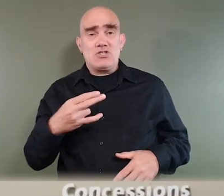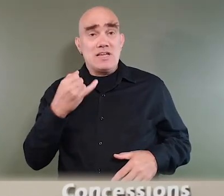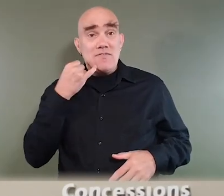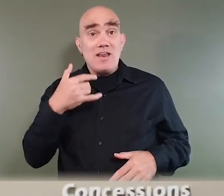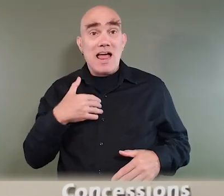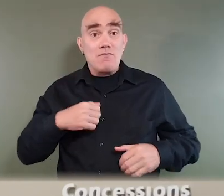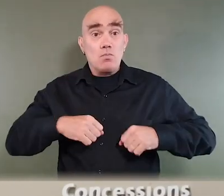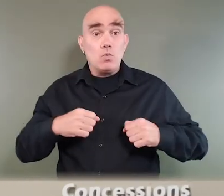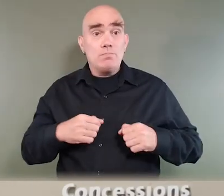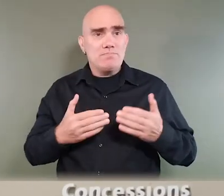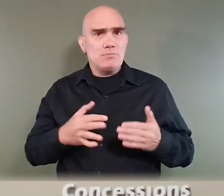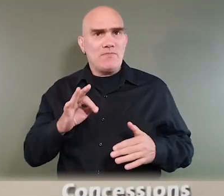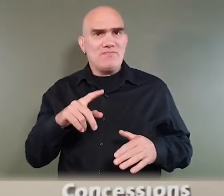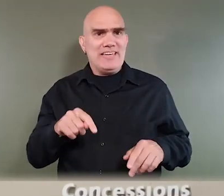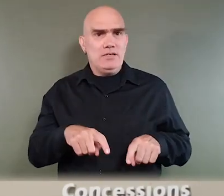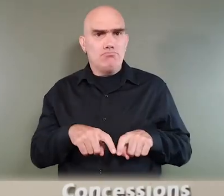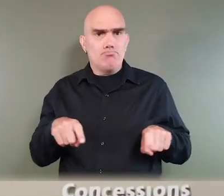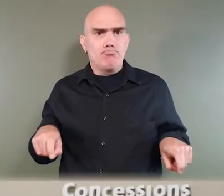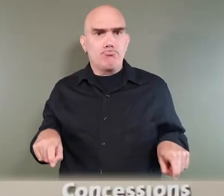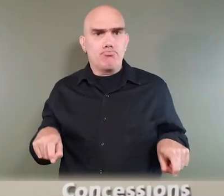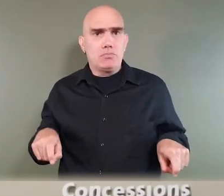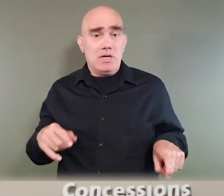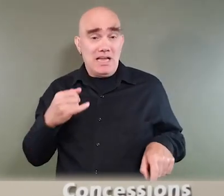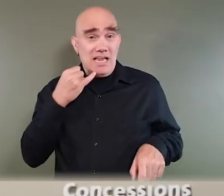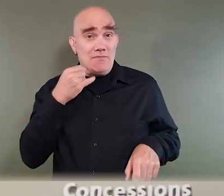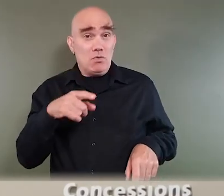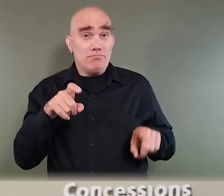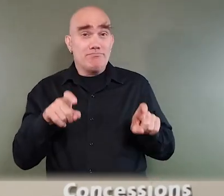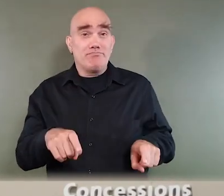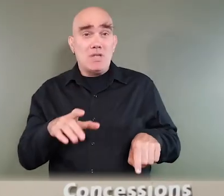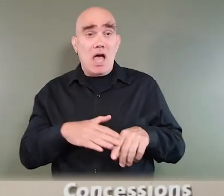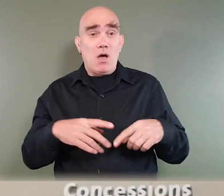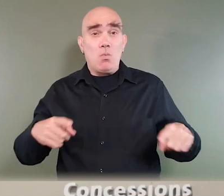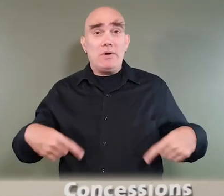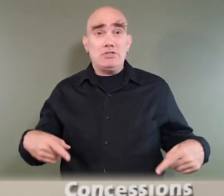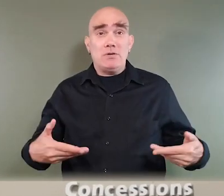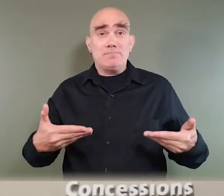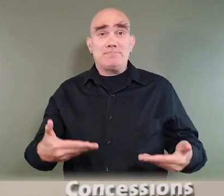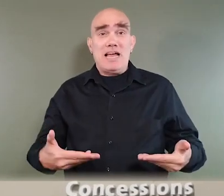If your feet are on paddles and you can't do that, you're going to stay part way forward.